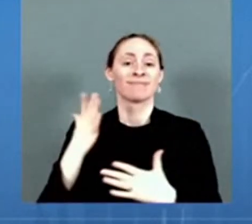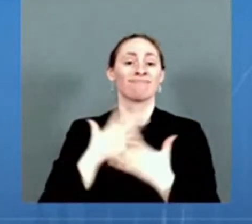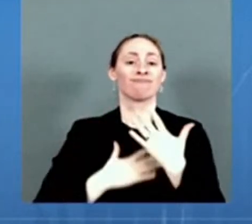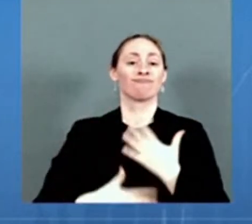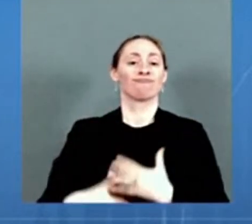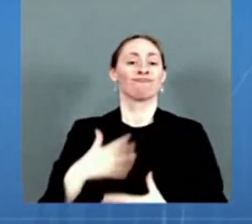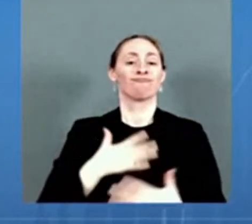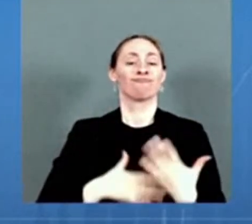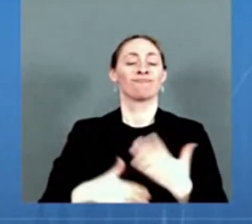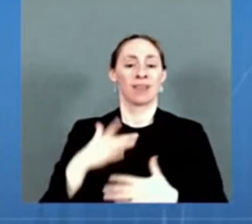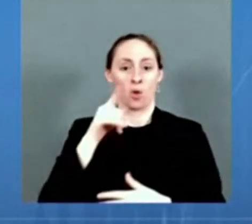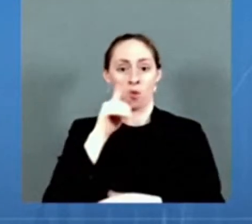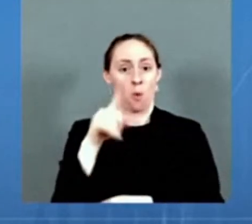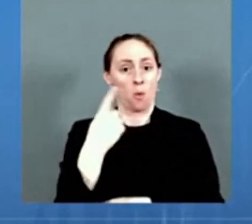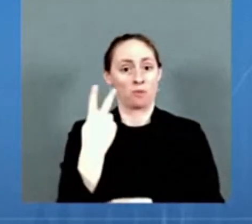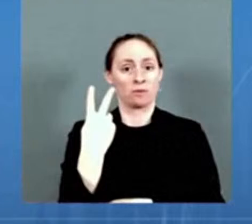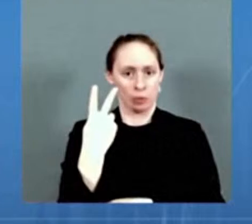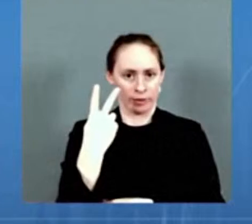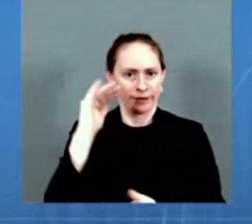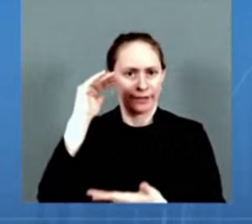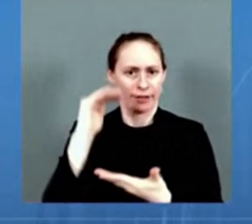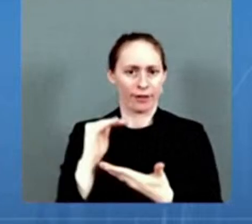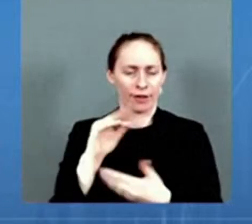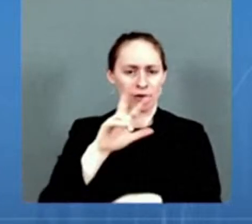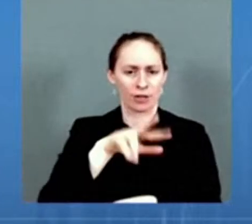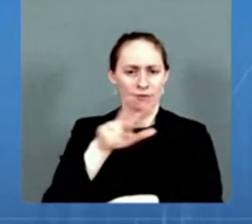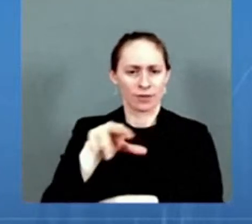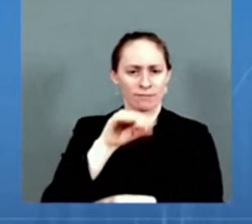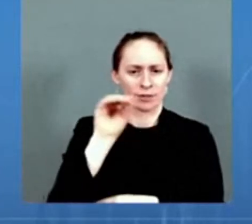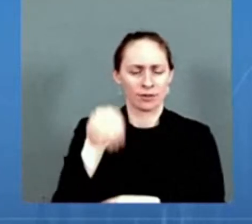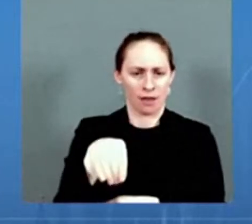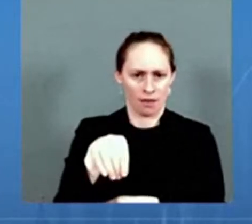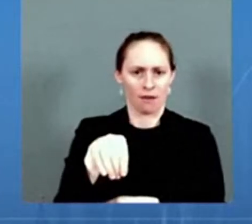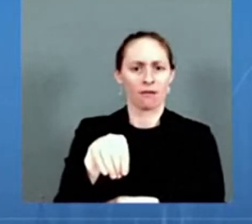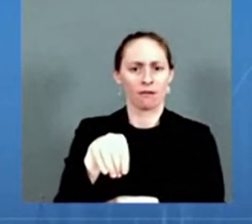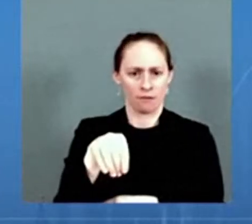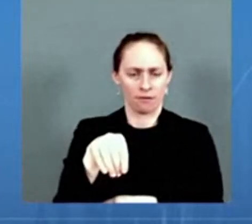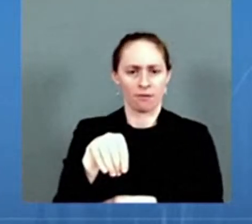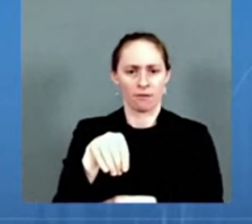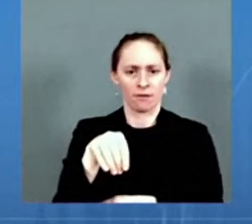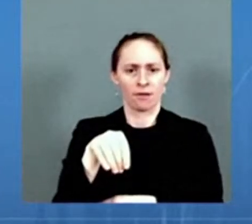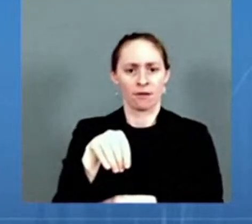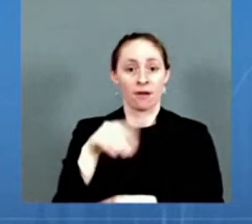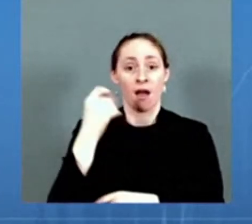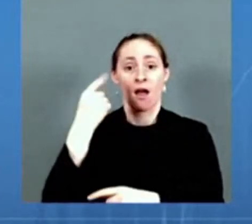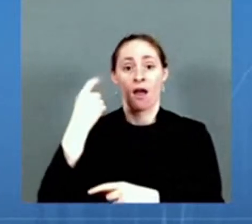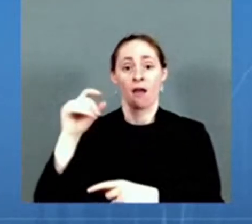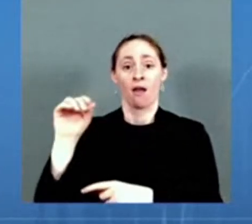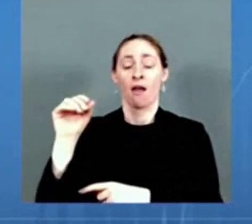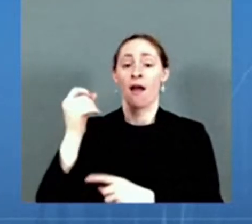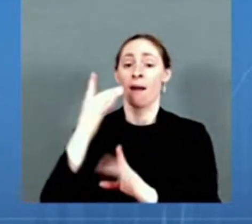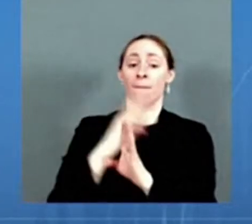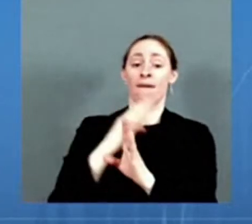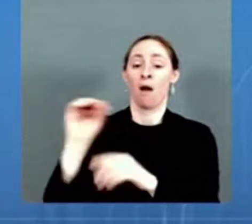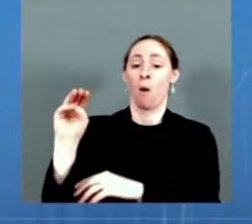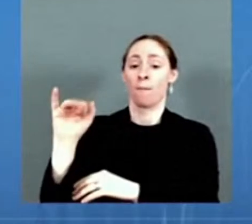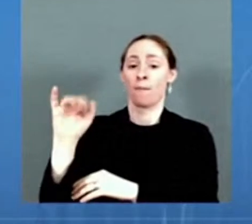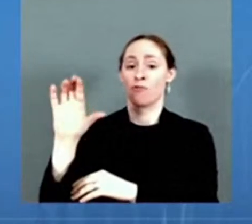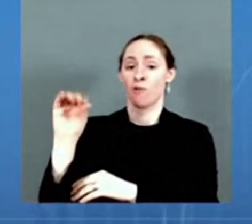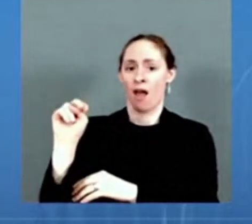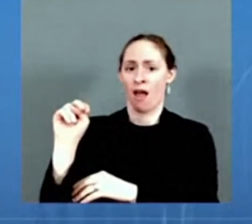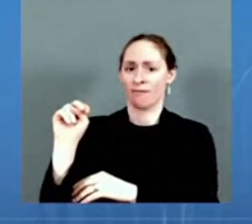the pre-Omicron era. But note on the right-hand part of the slide that the effectiveness